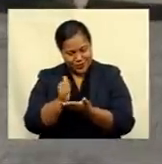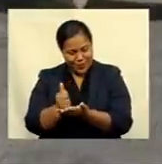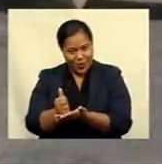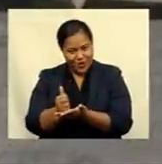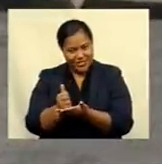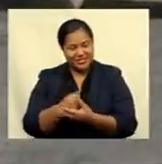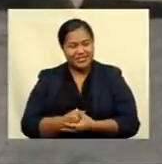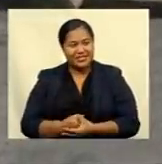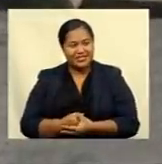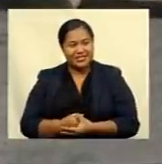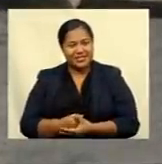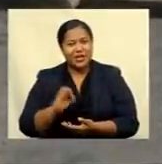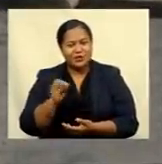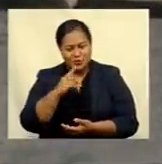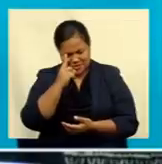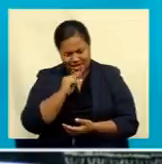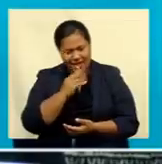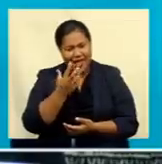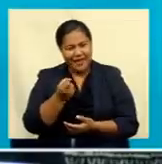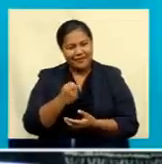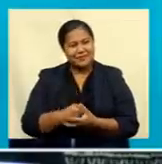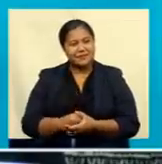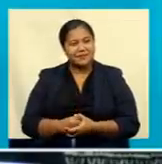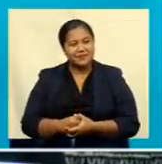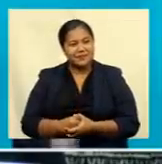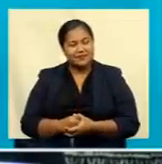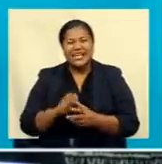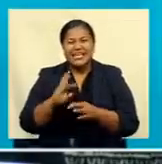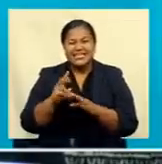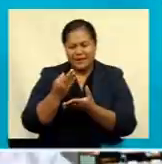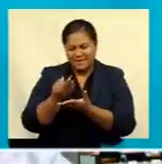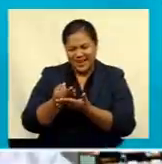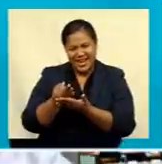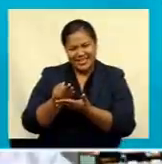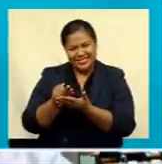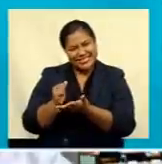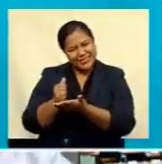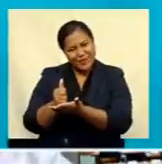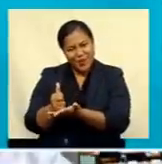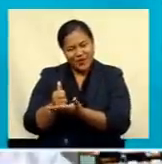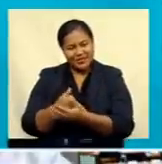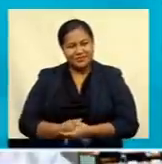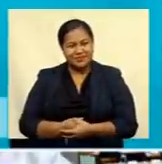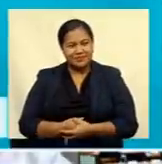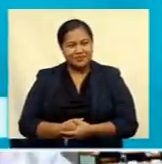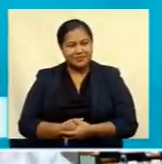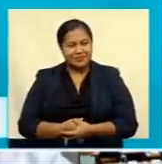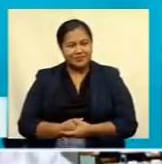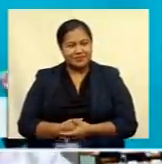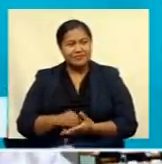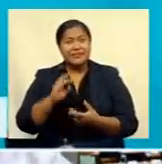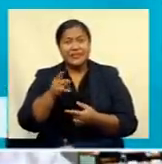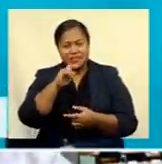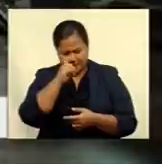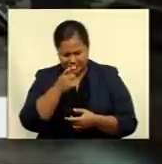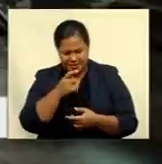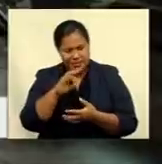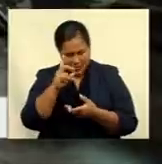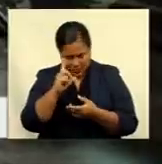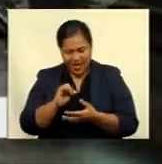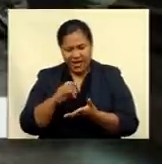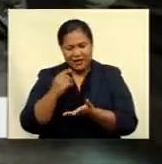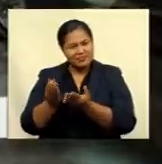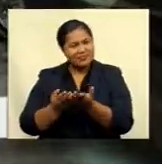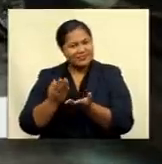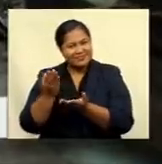they are able to have some financial security. There's no denying that we want to be able to reward them.